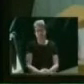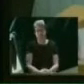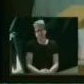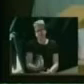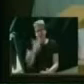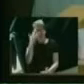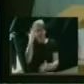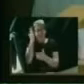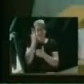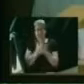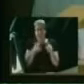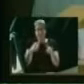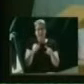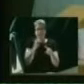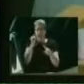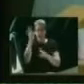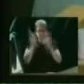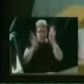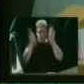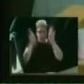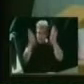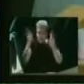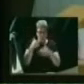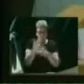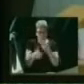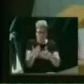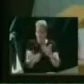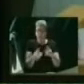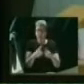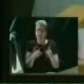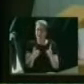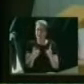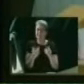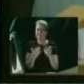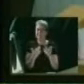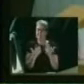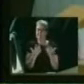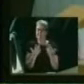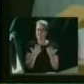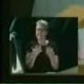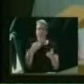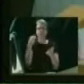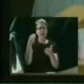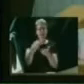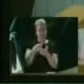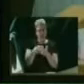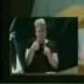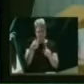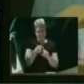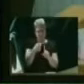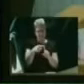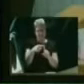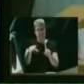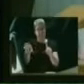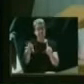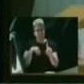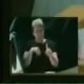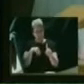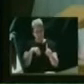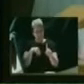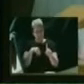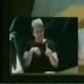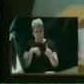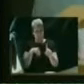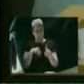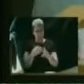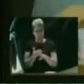I know some of this is not a bidding process, but has the money been accepted before this